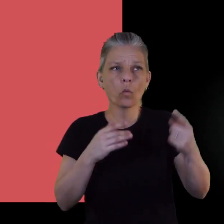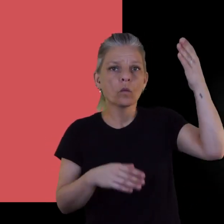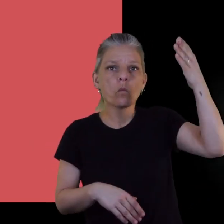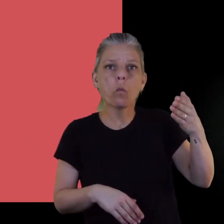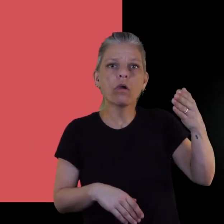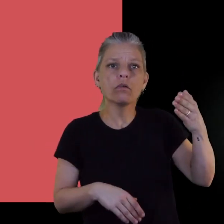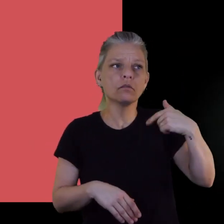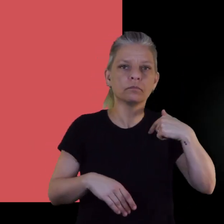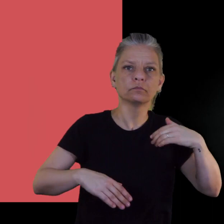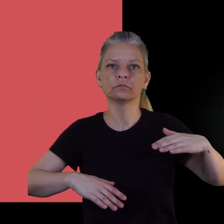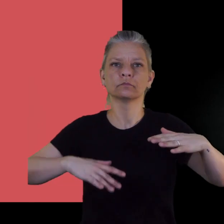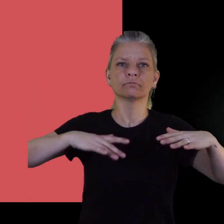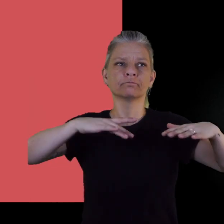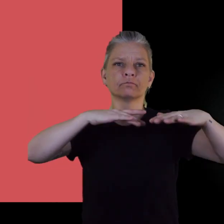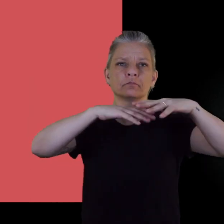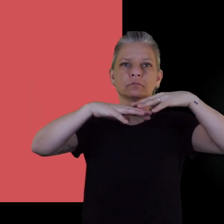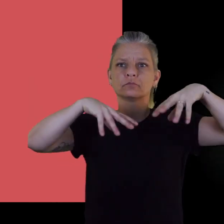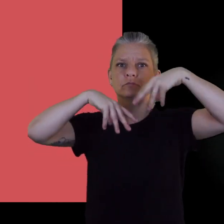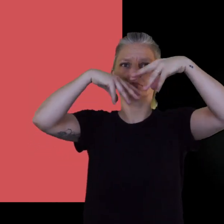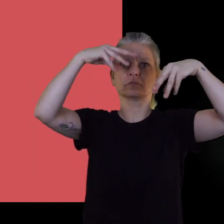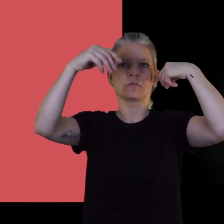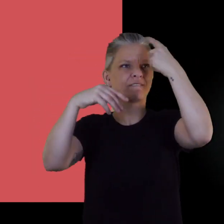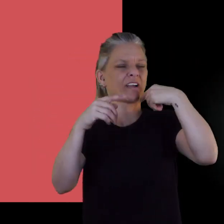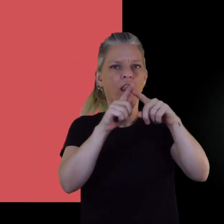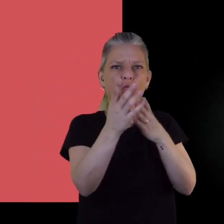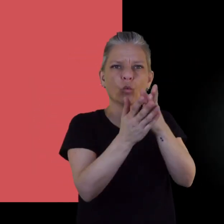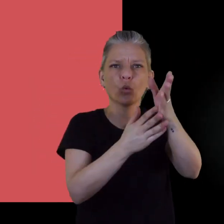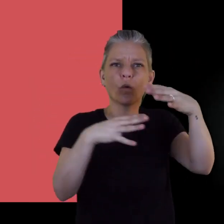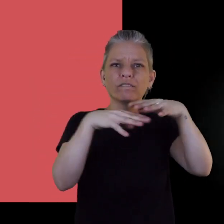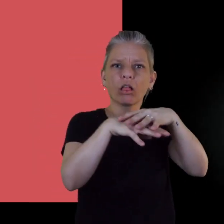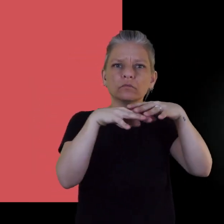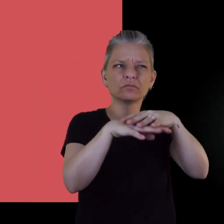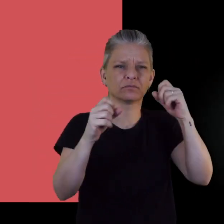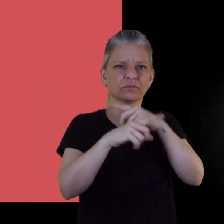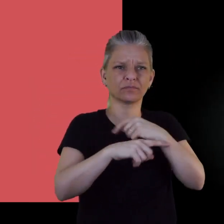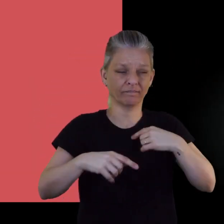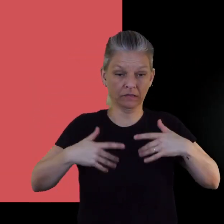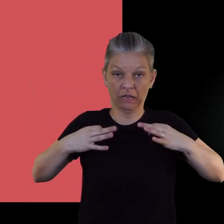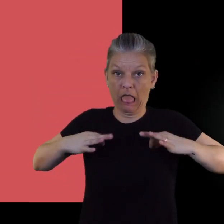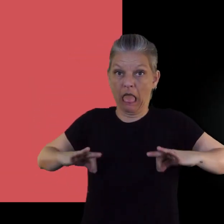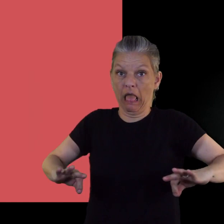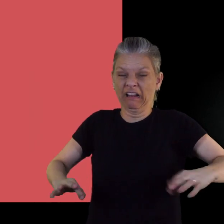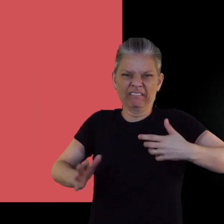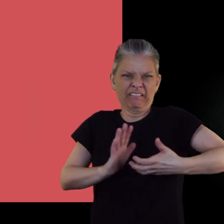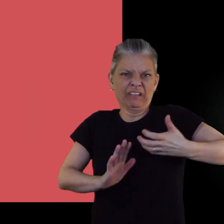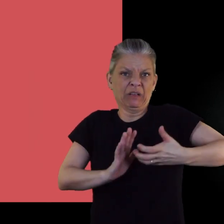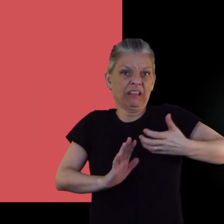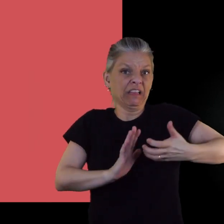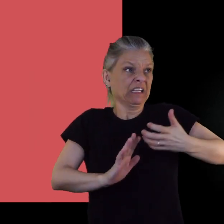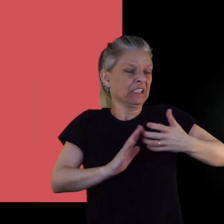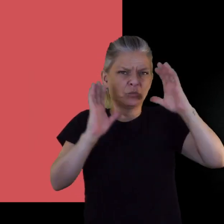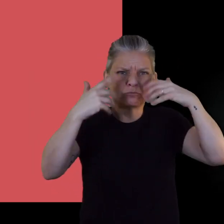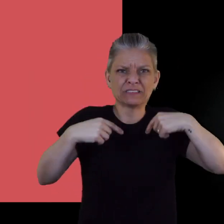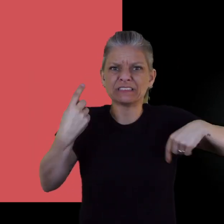so I meditate only on the wall when I levitate, warping like a face through a filter, awkward. Feel naked